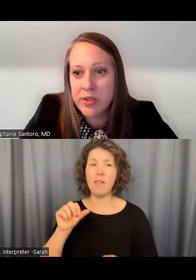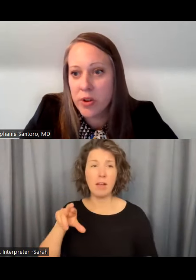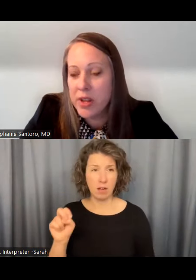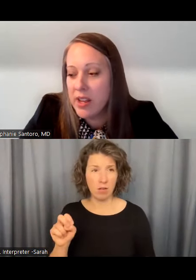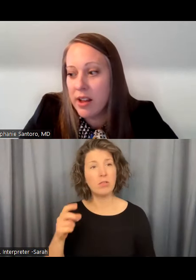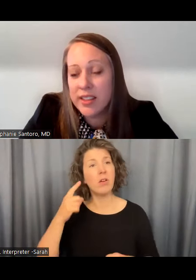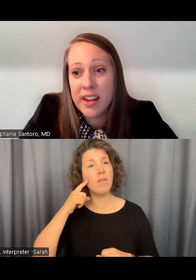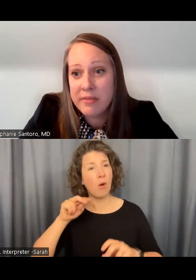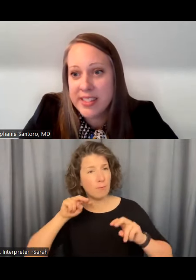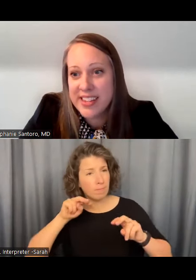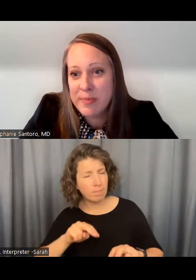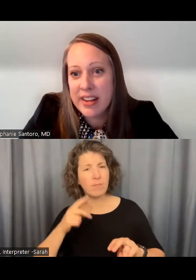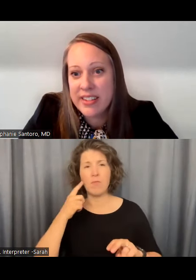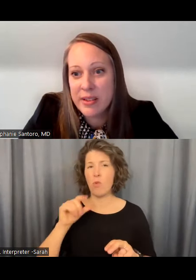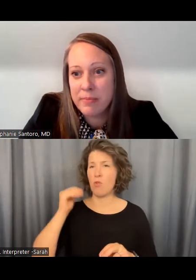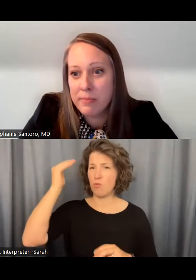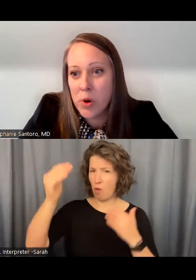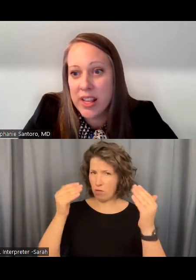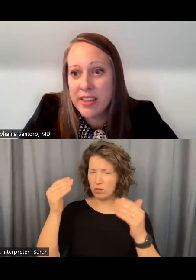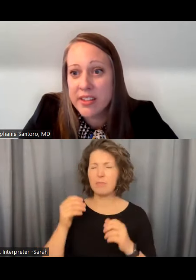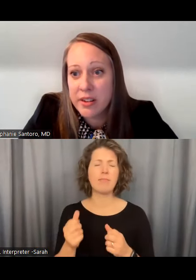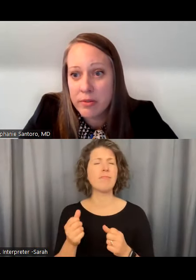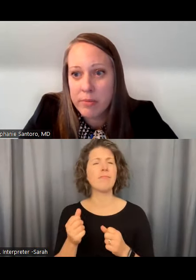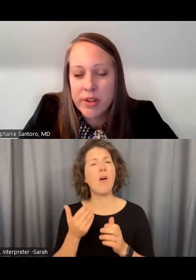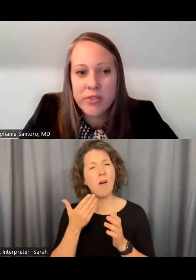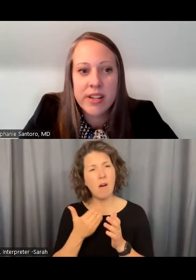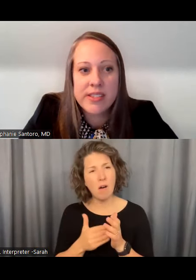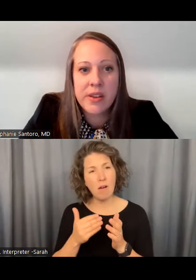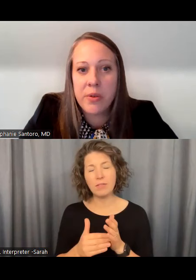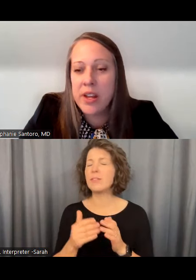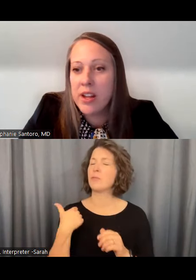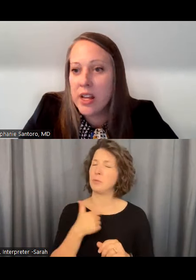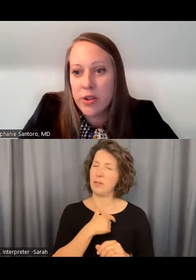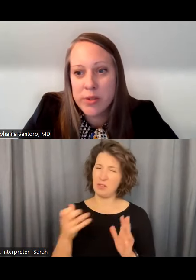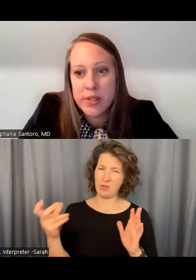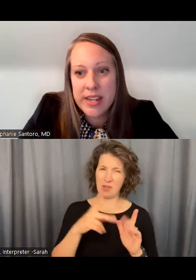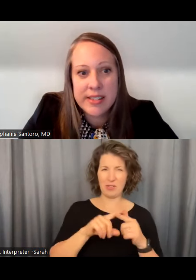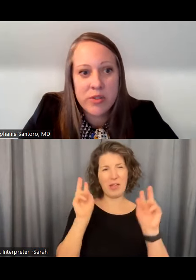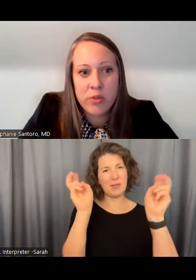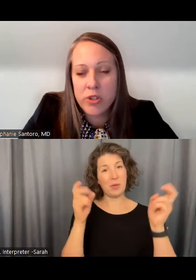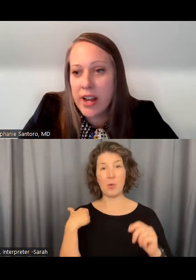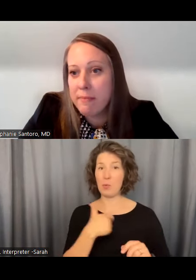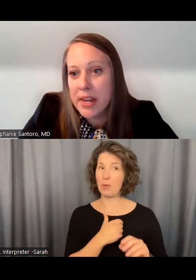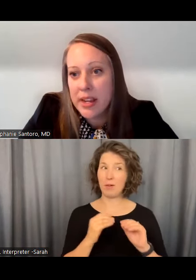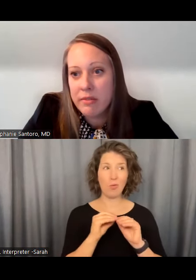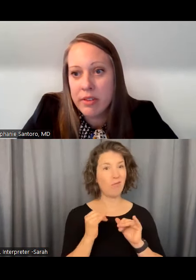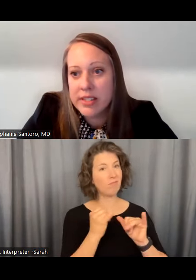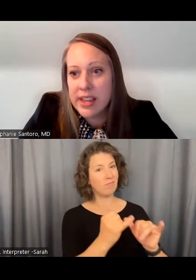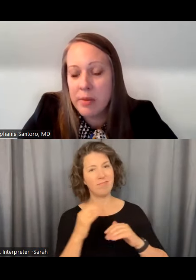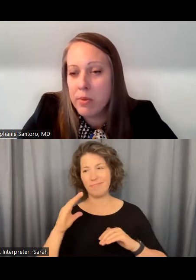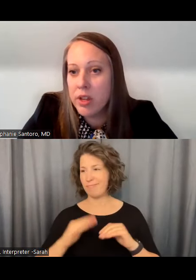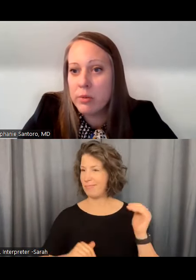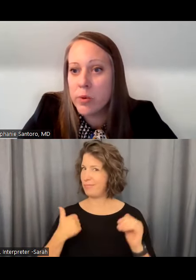Down syndrome, a lot of this gets back to the more alike than different mantra. So adults with Down syndrome should have many of